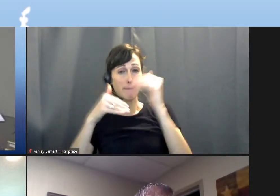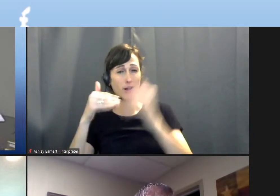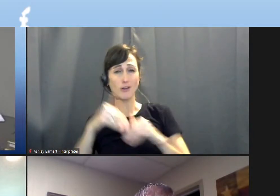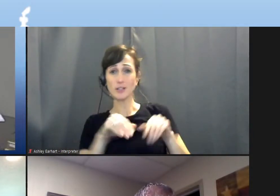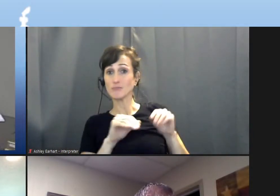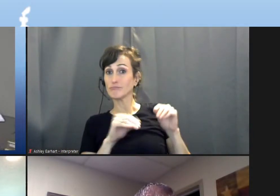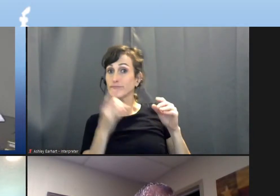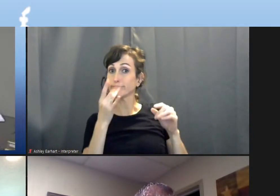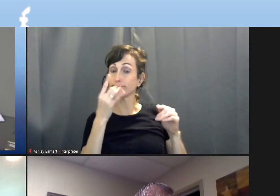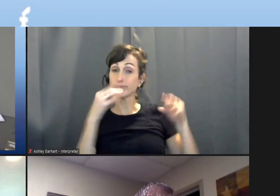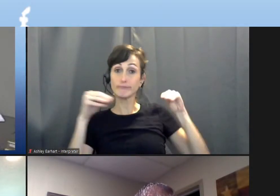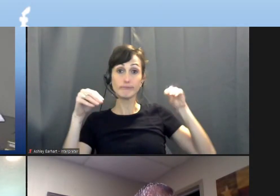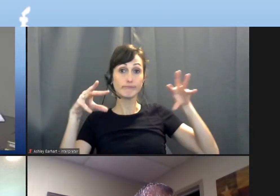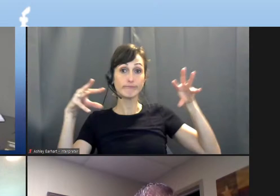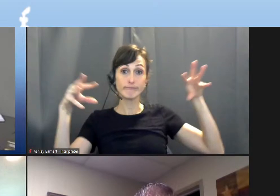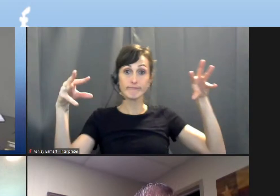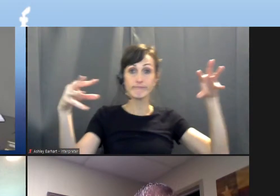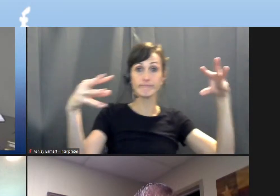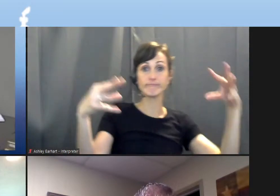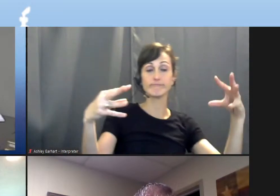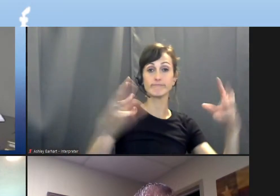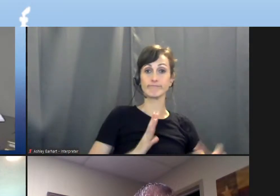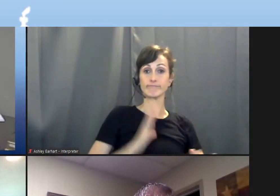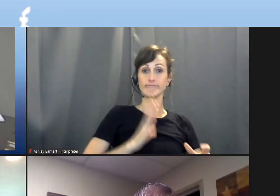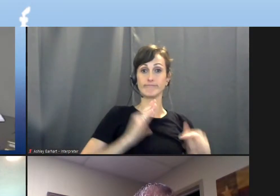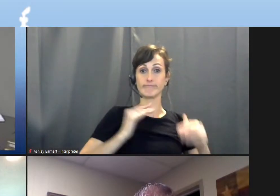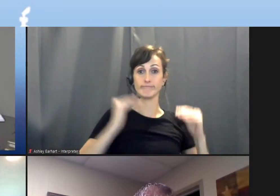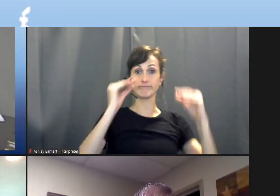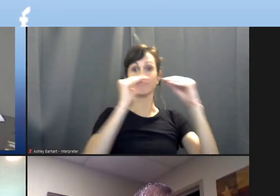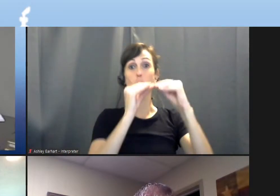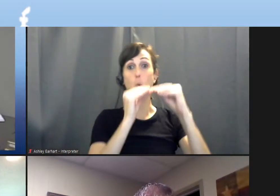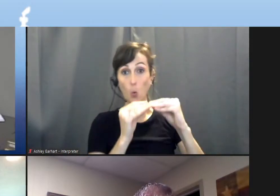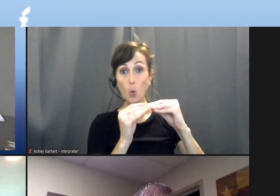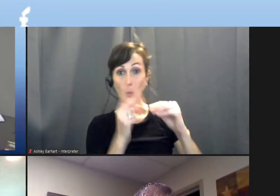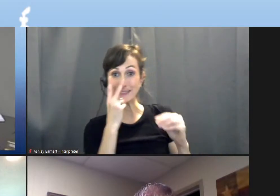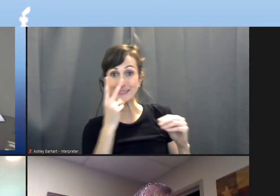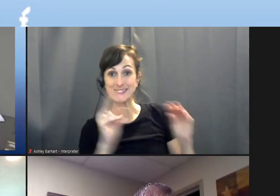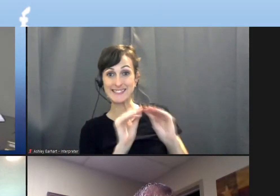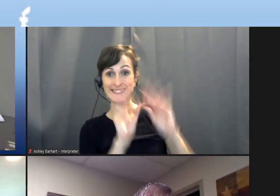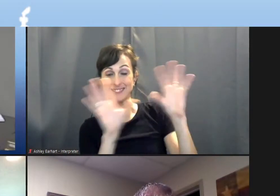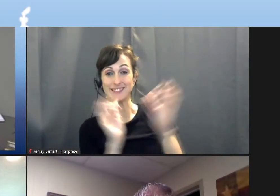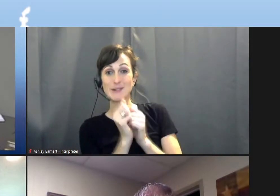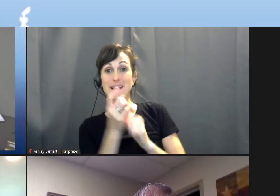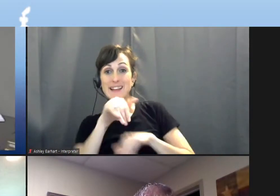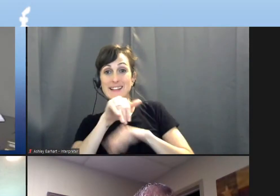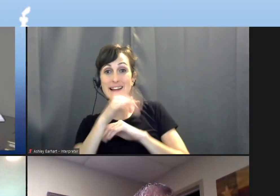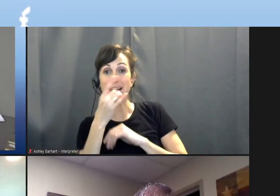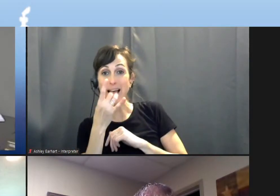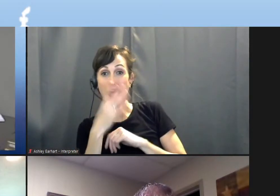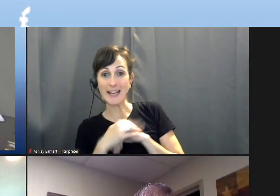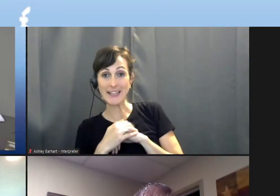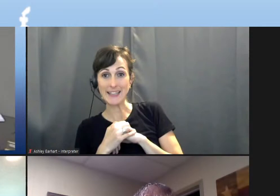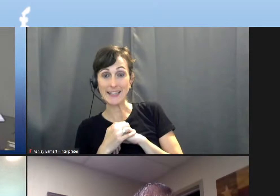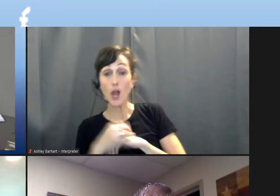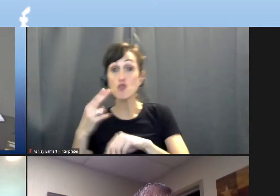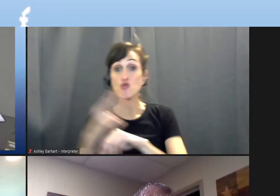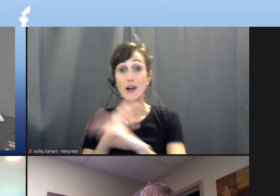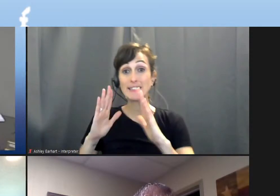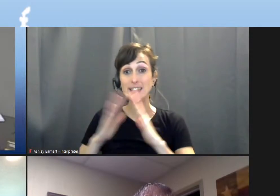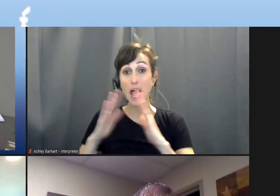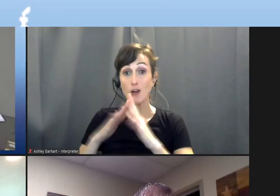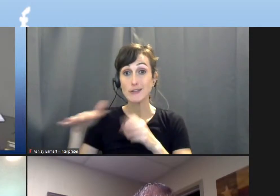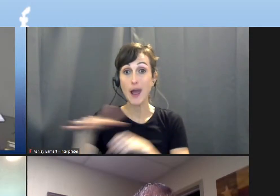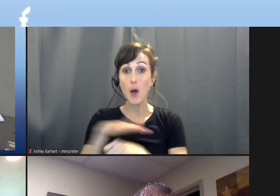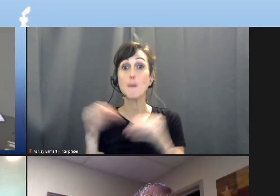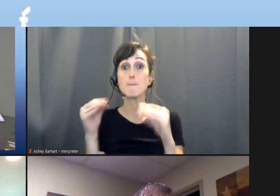to enhance it more by more night lighting and the utilization of downtown for more night entertainment